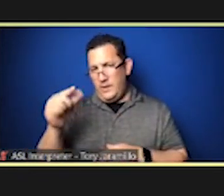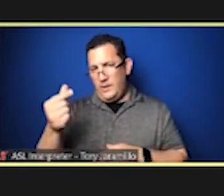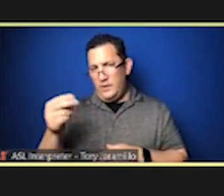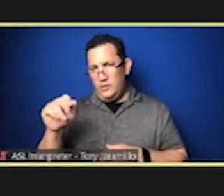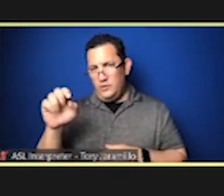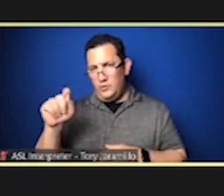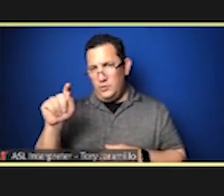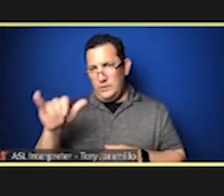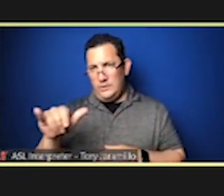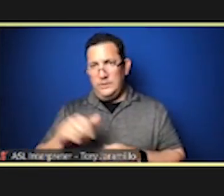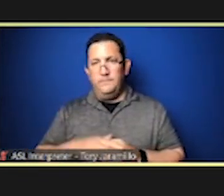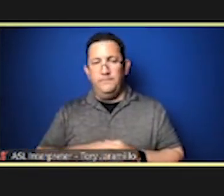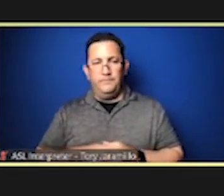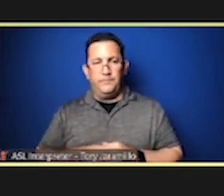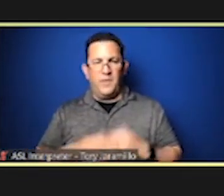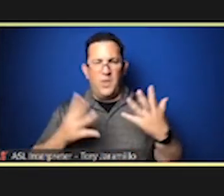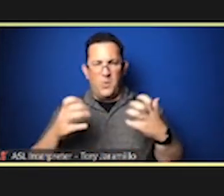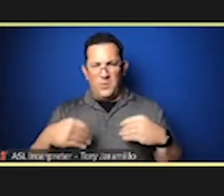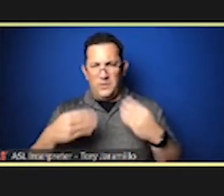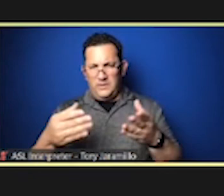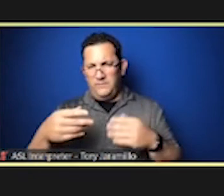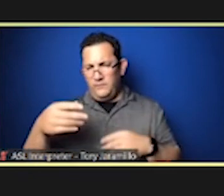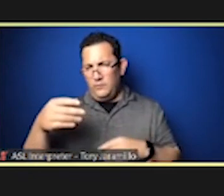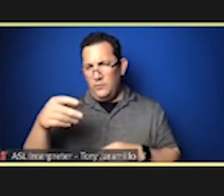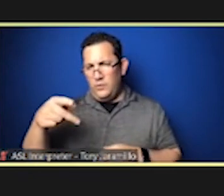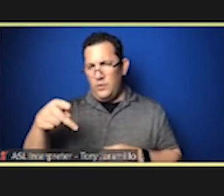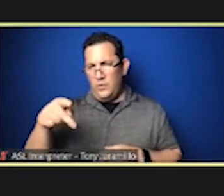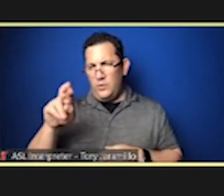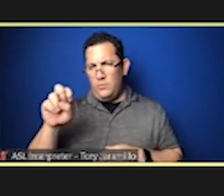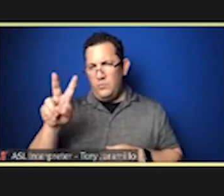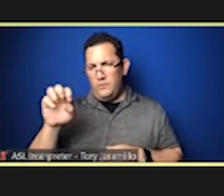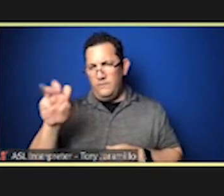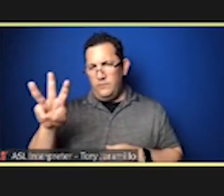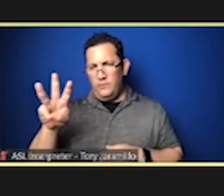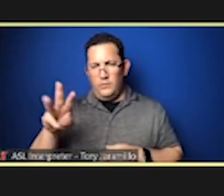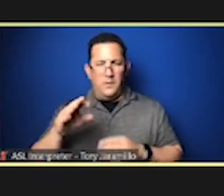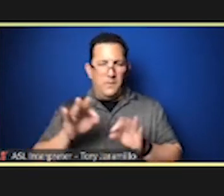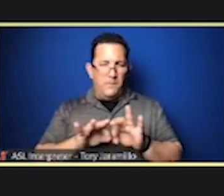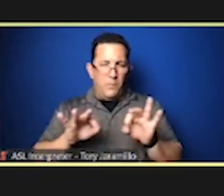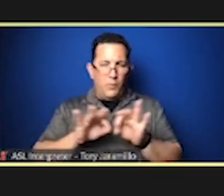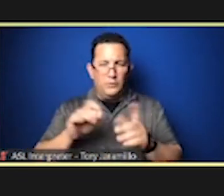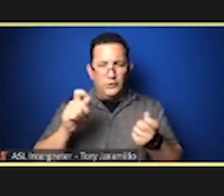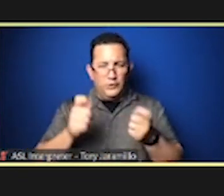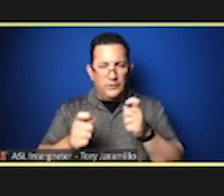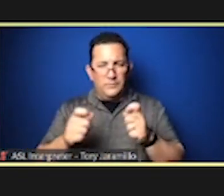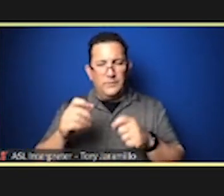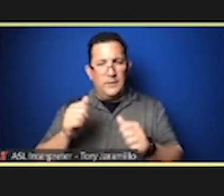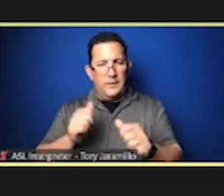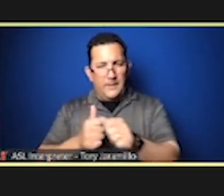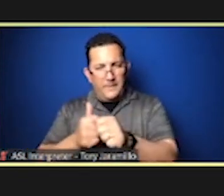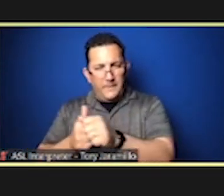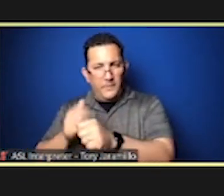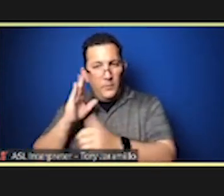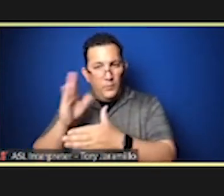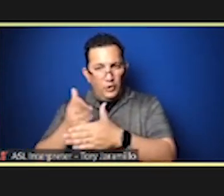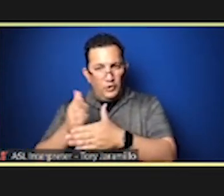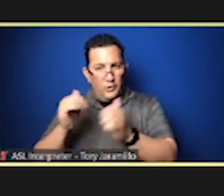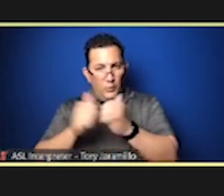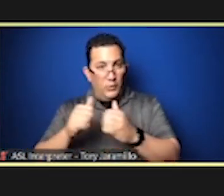I would like to give you a preview of some of the important adjustments and updates that will be shared with schools